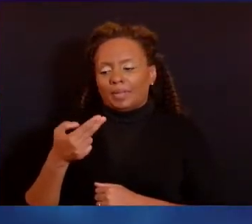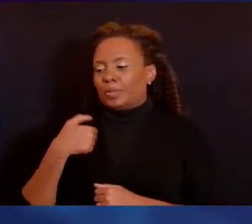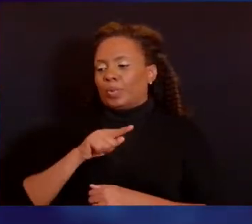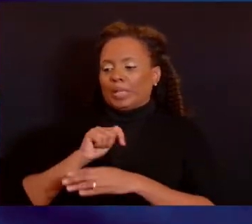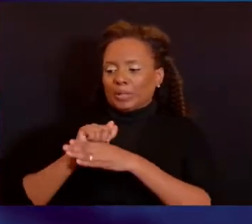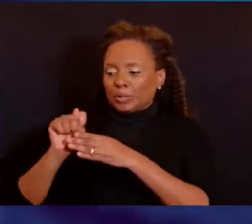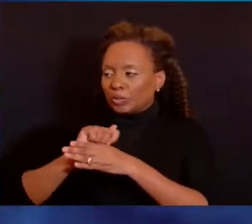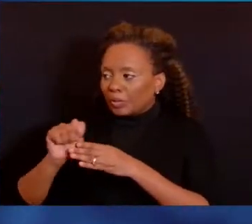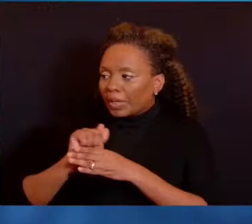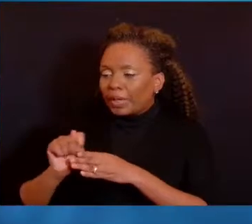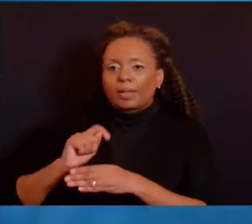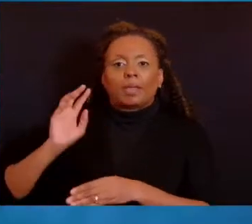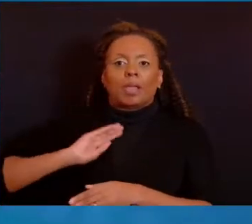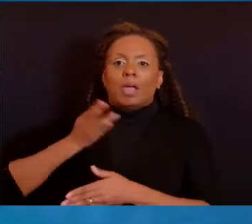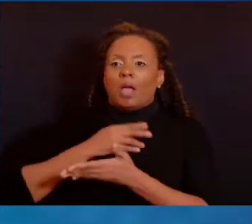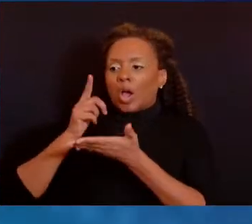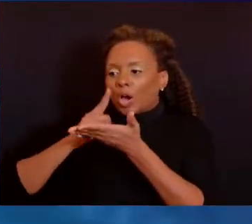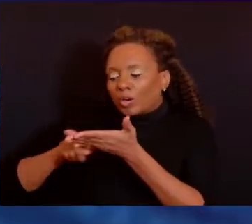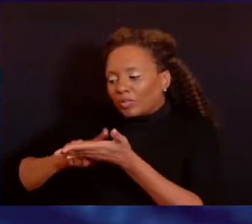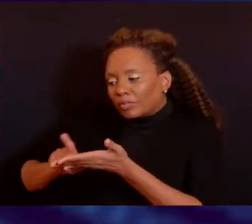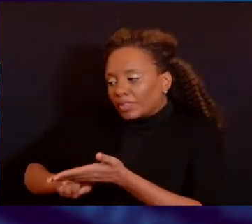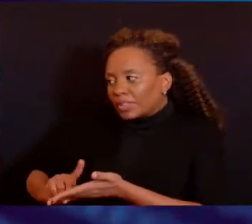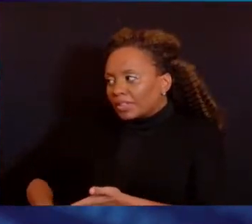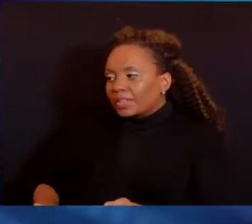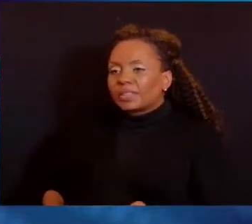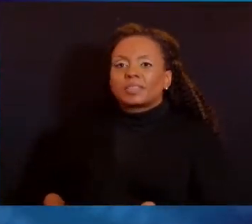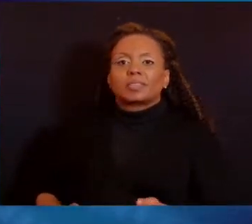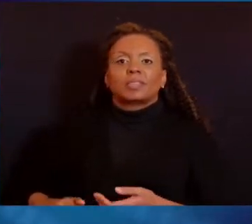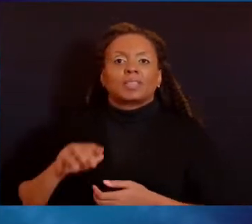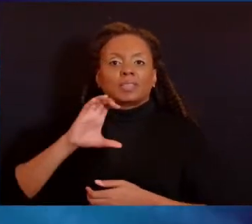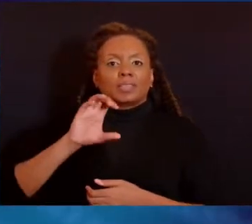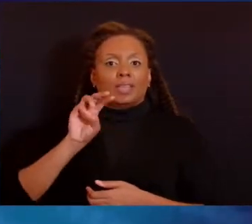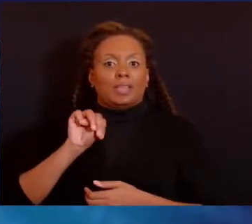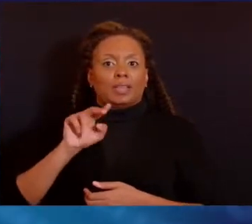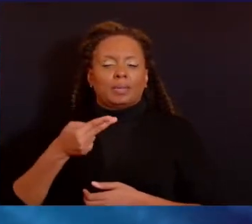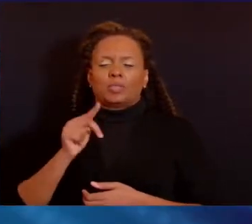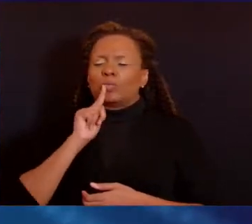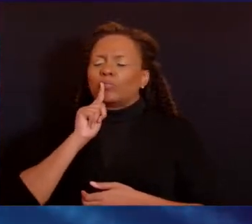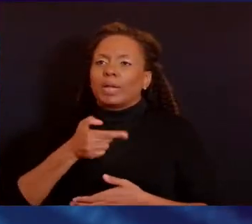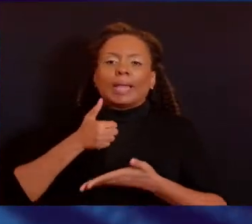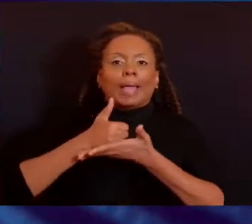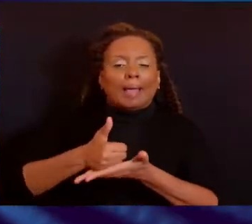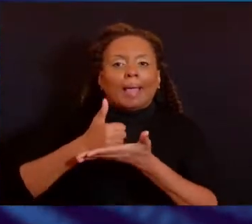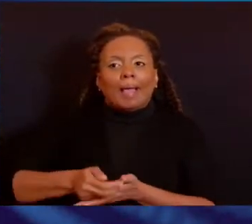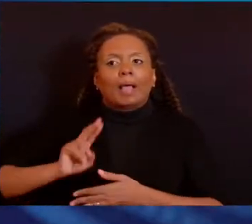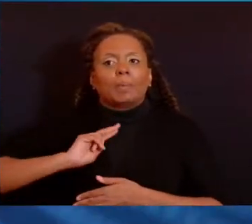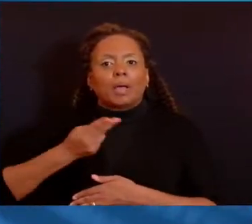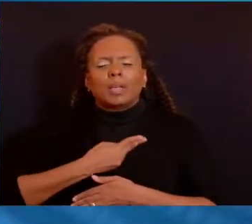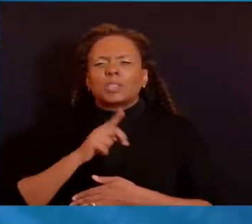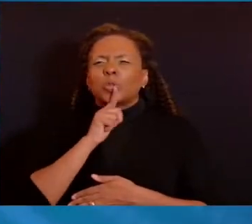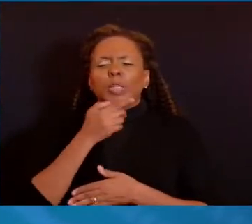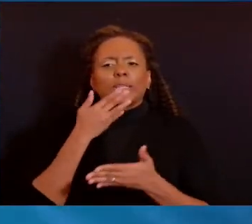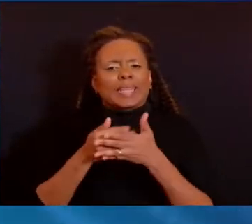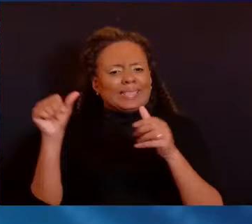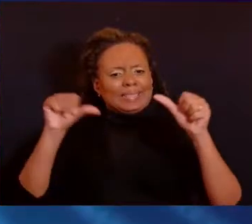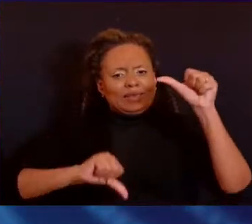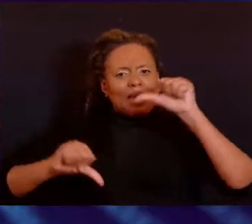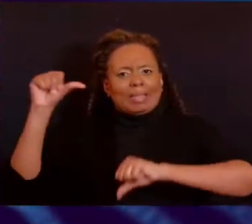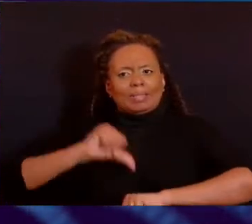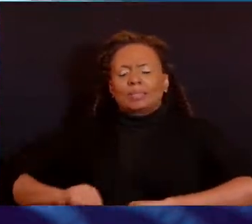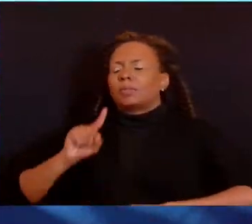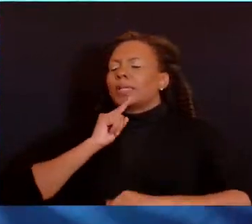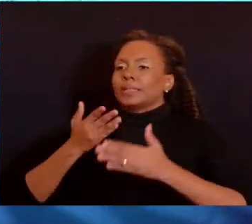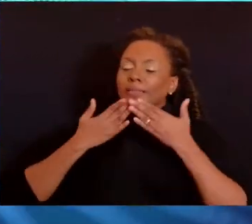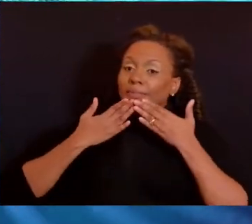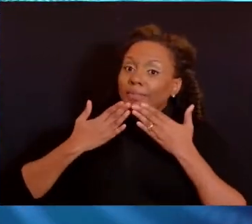training, research, and pushing forward the science. And CIMH has been very, very helpful in helping to push science forward for the Met Office, and we are very grateful